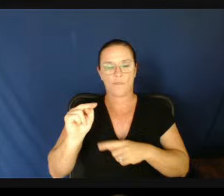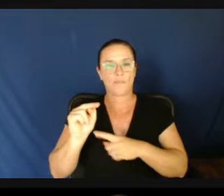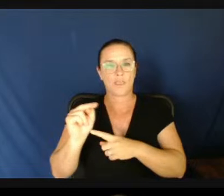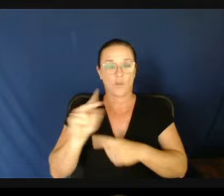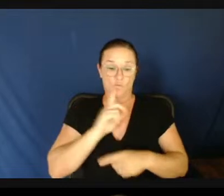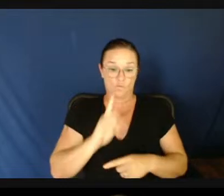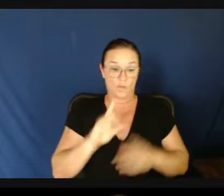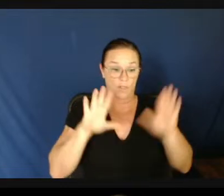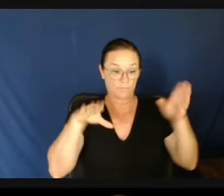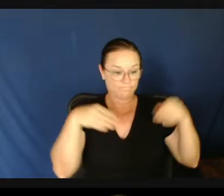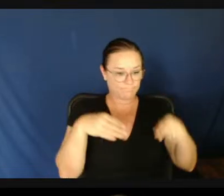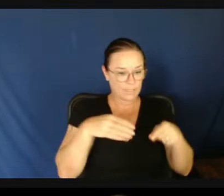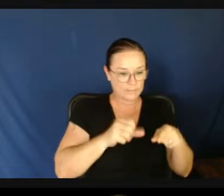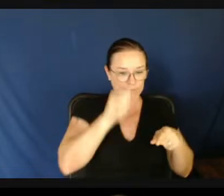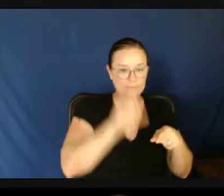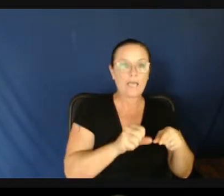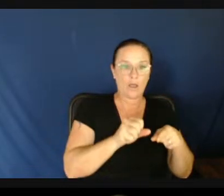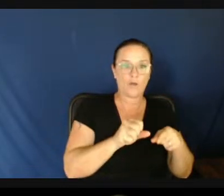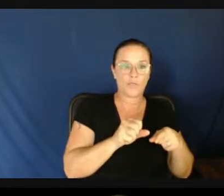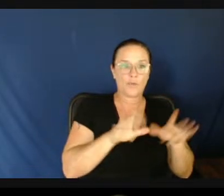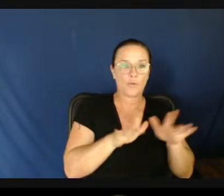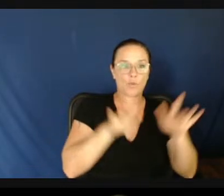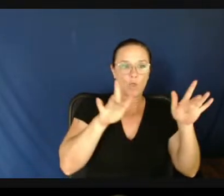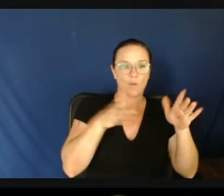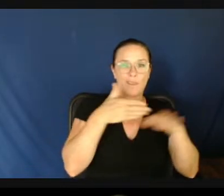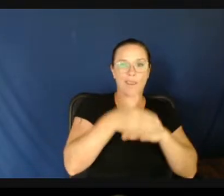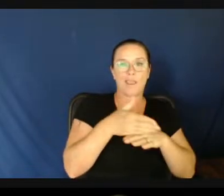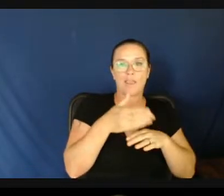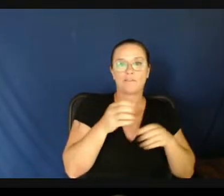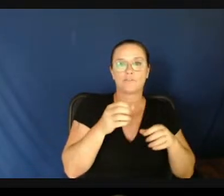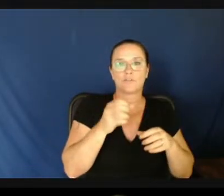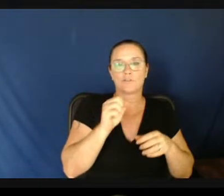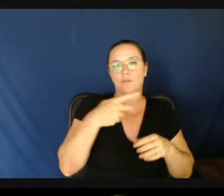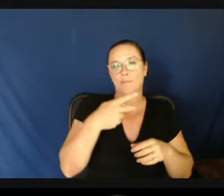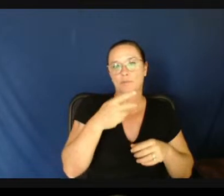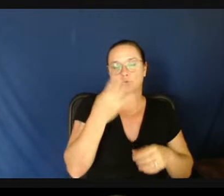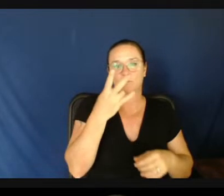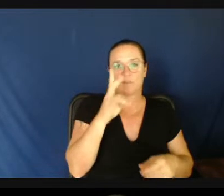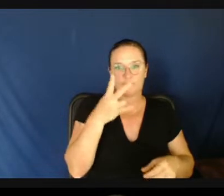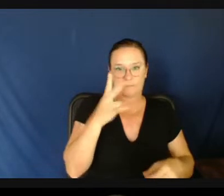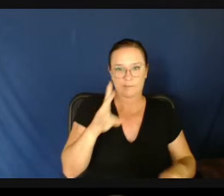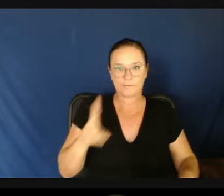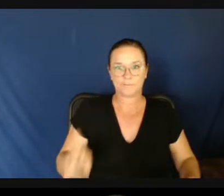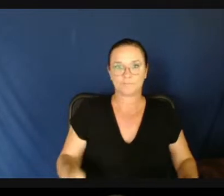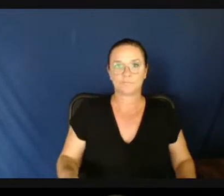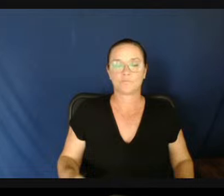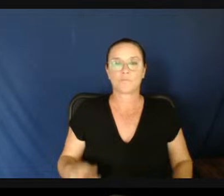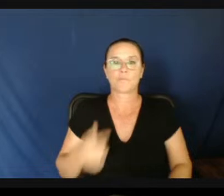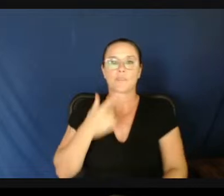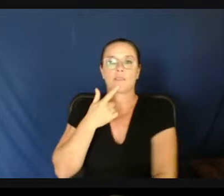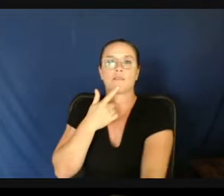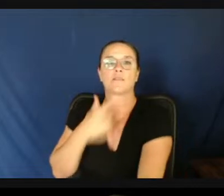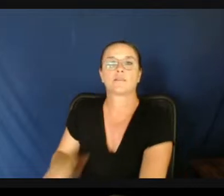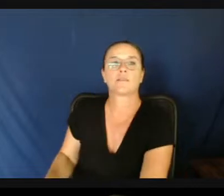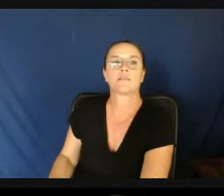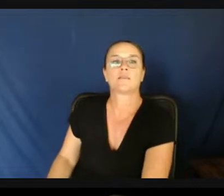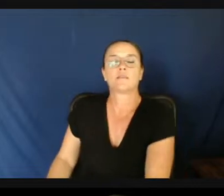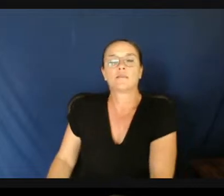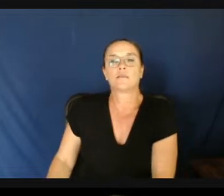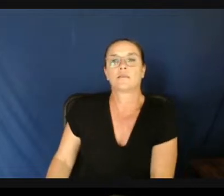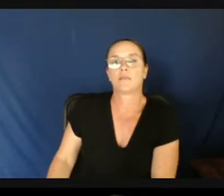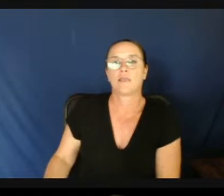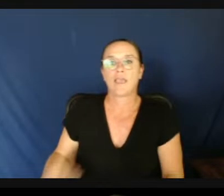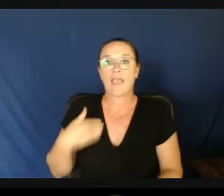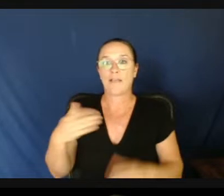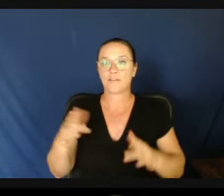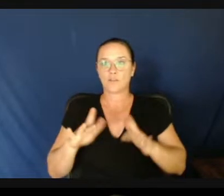south vent more consistently glowing following episode 17 there. So they note there significant glow